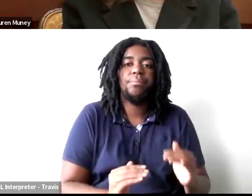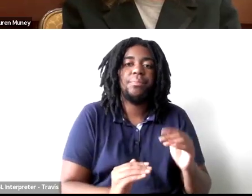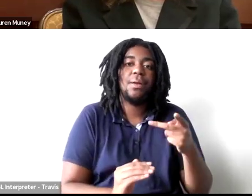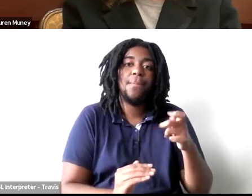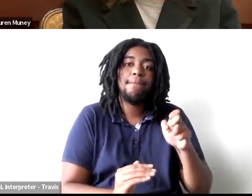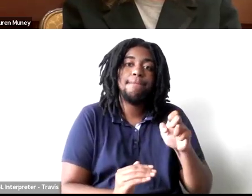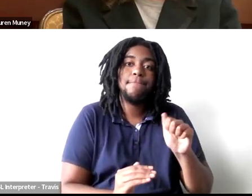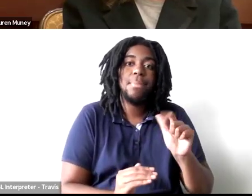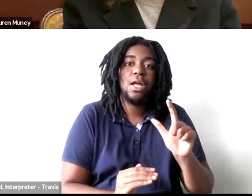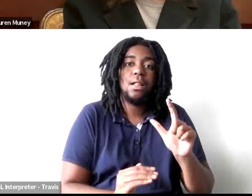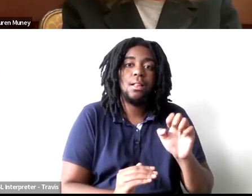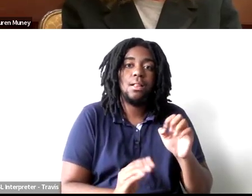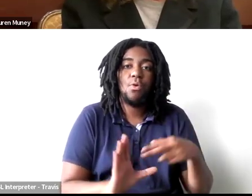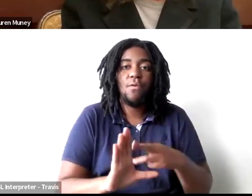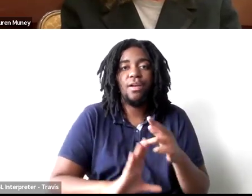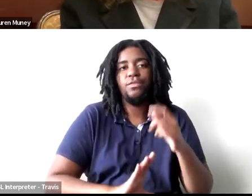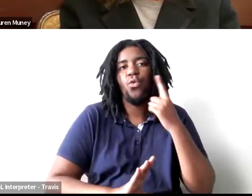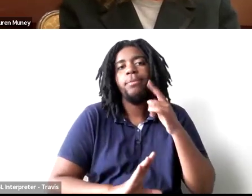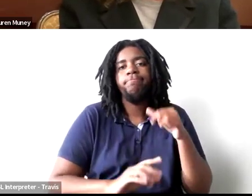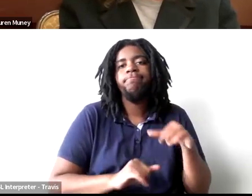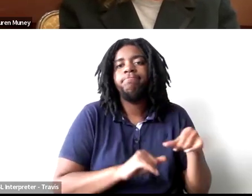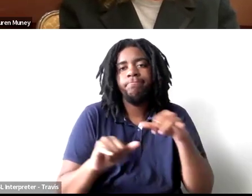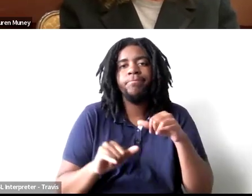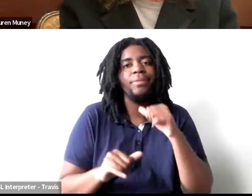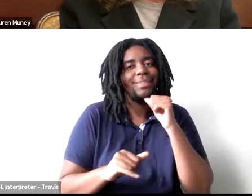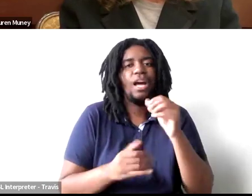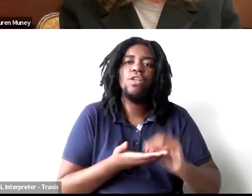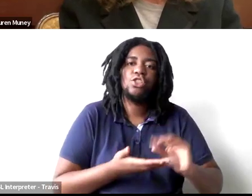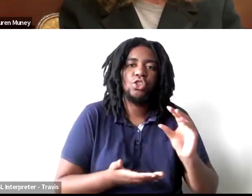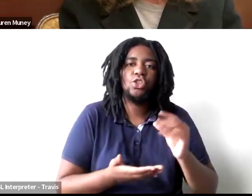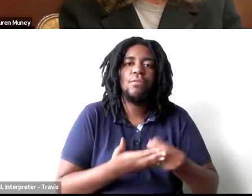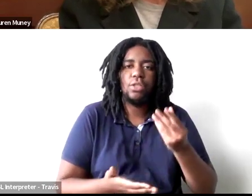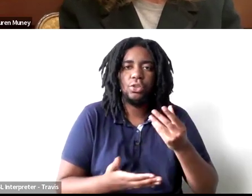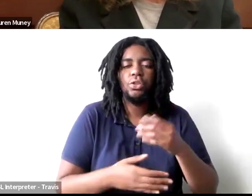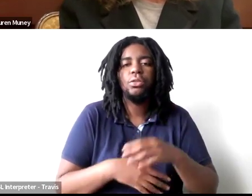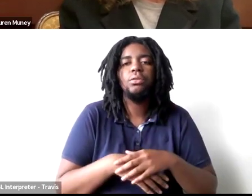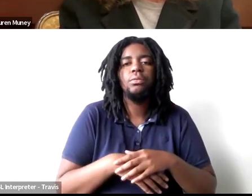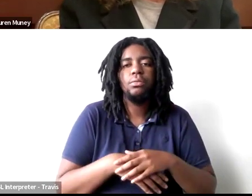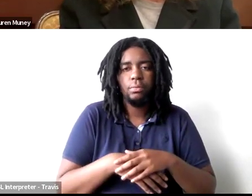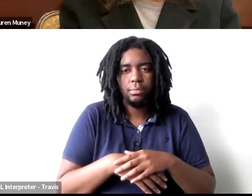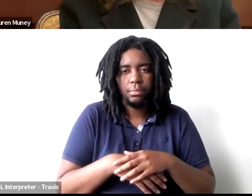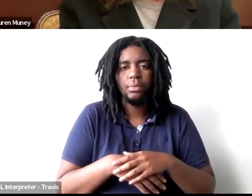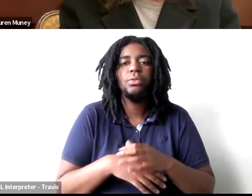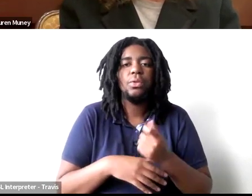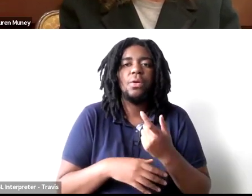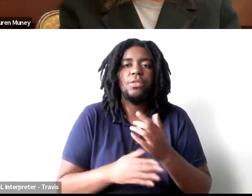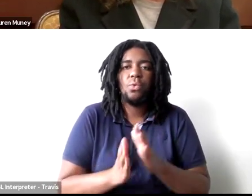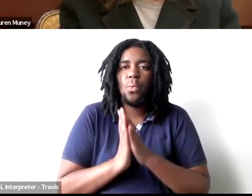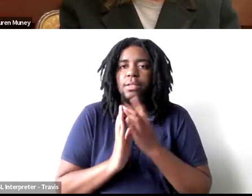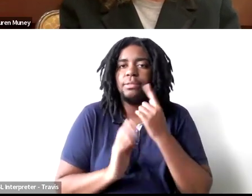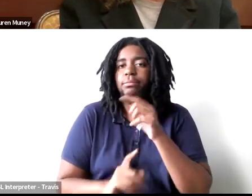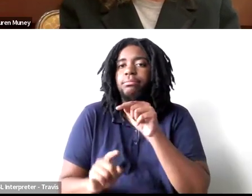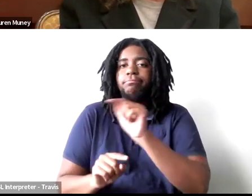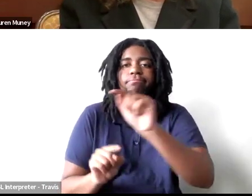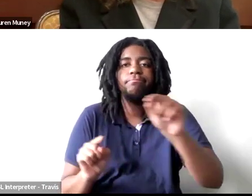to jump off from. So there was already a kind of vogue for profiles in Maryland, in Pennsylvania, where these